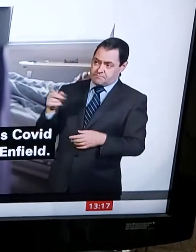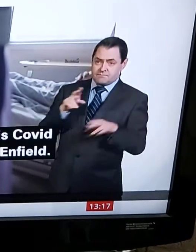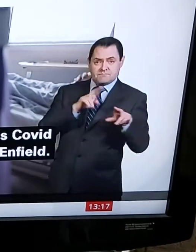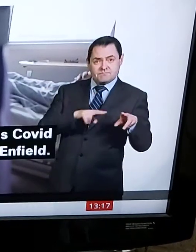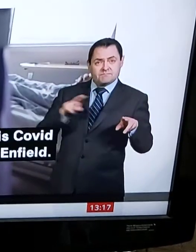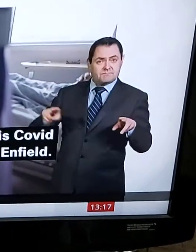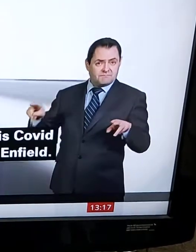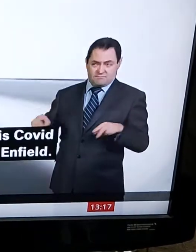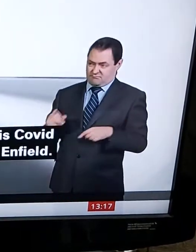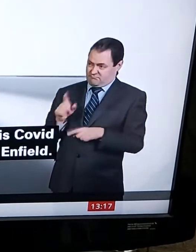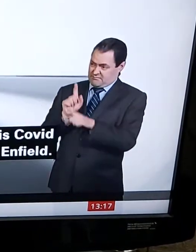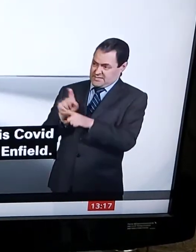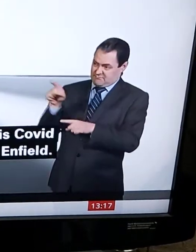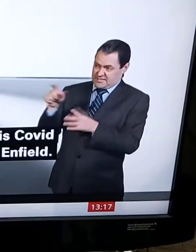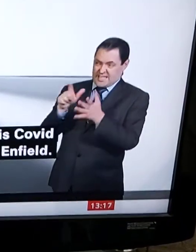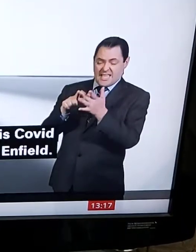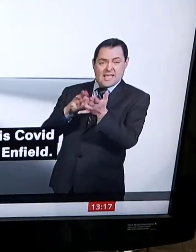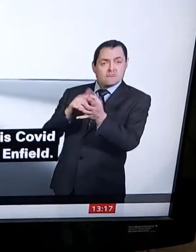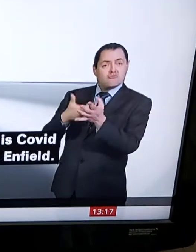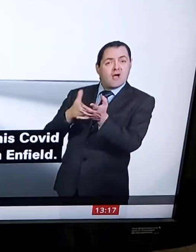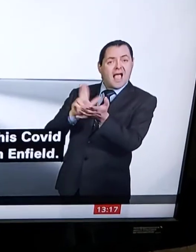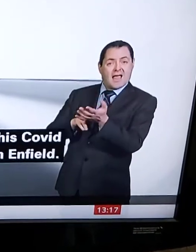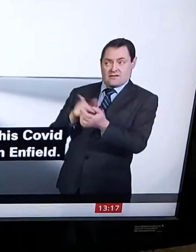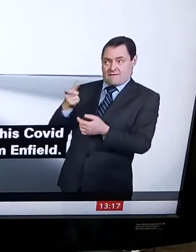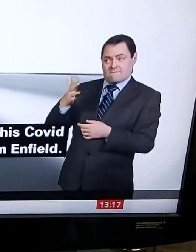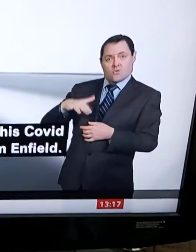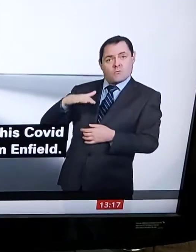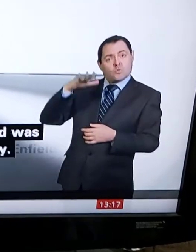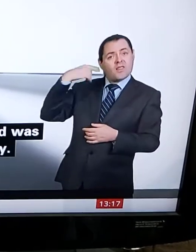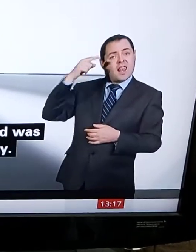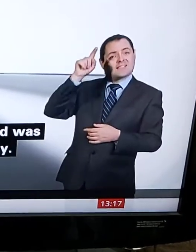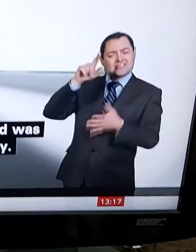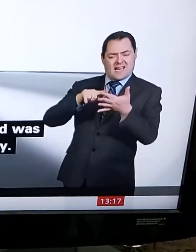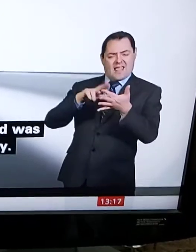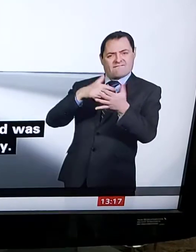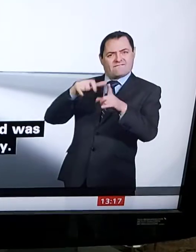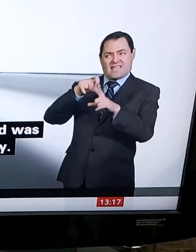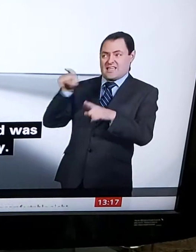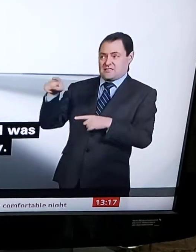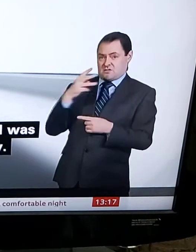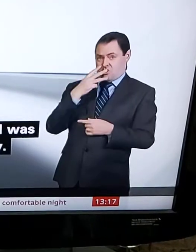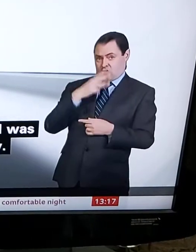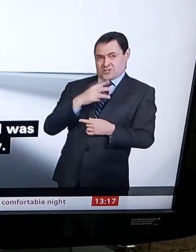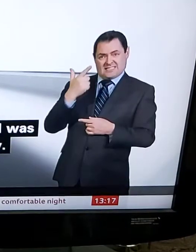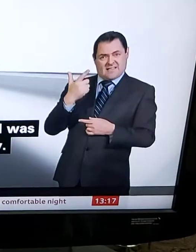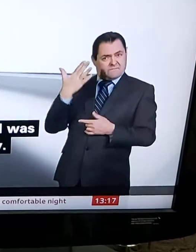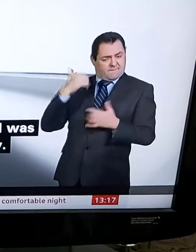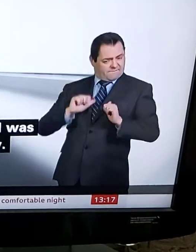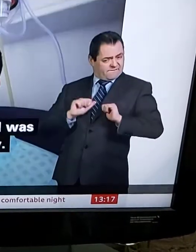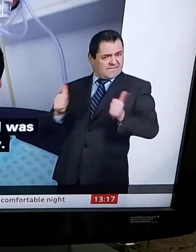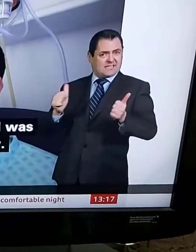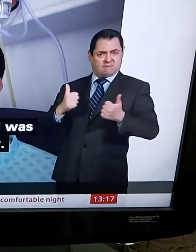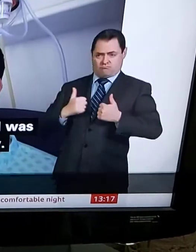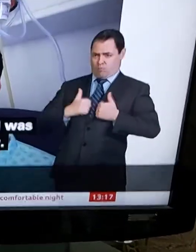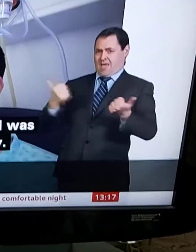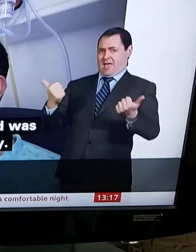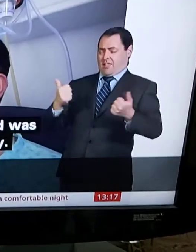met Imran from Enfield. He's just 37 years old and was previously fit and healthy. I think